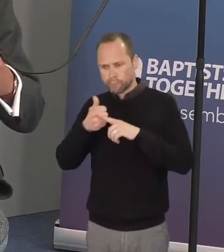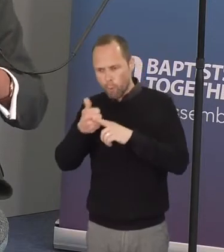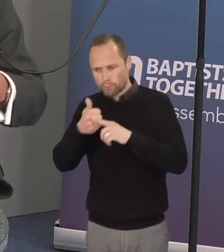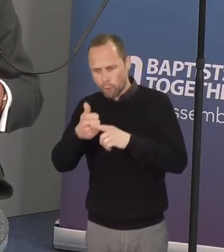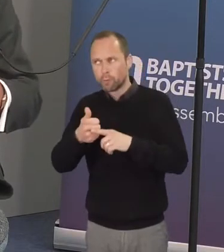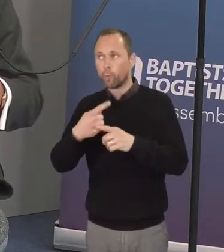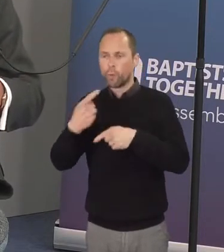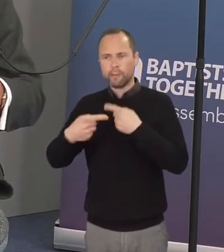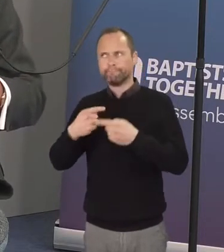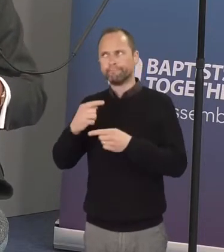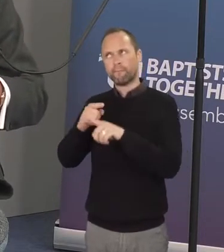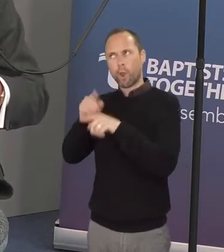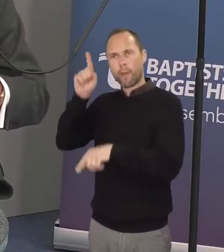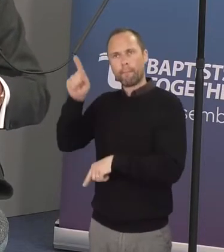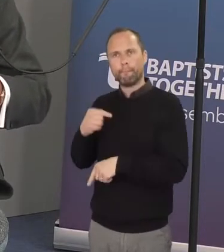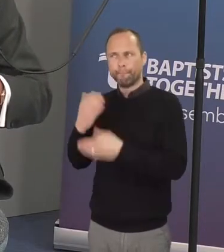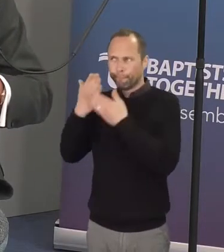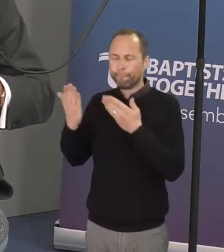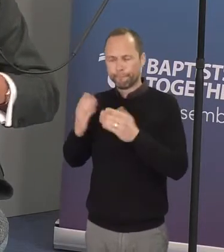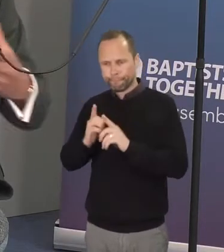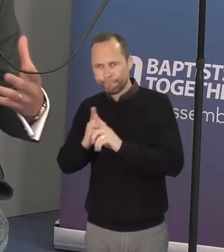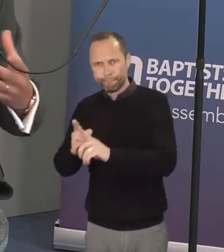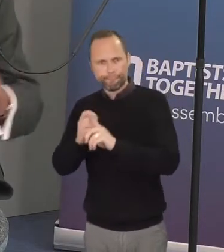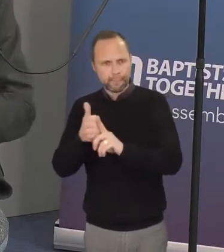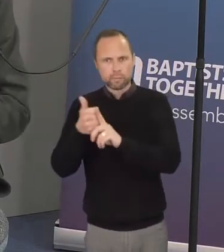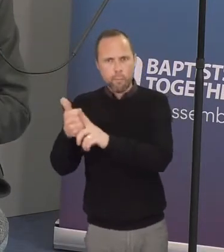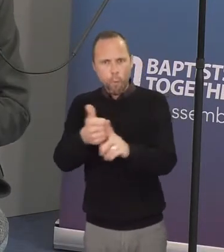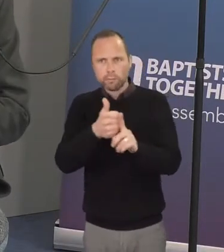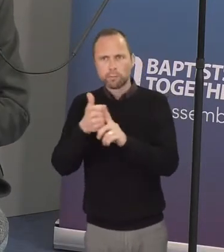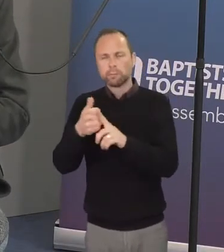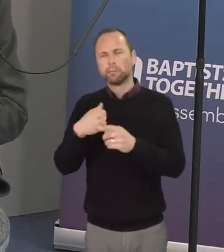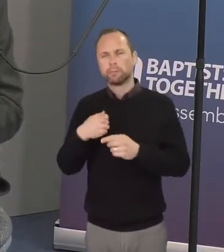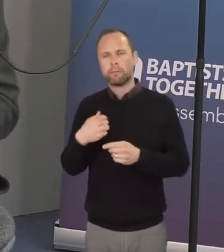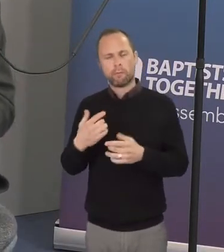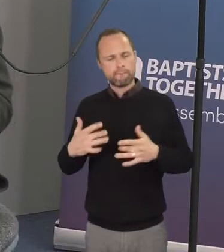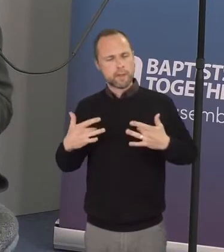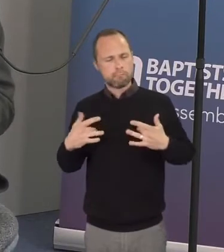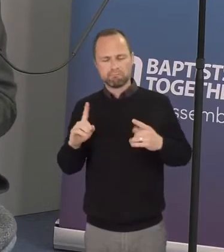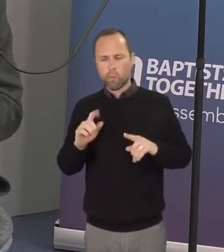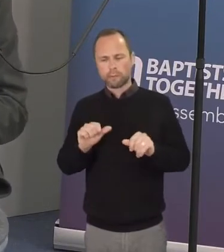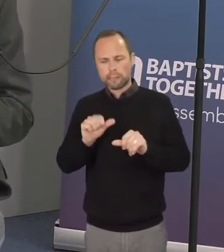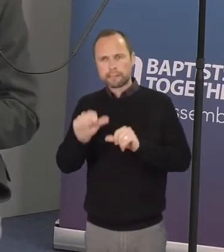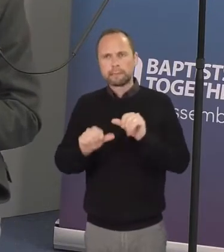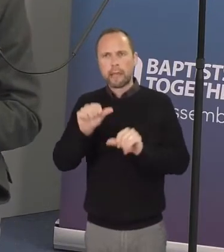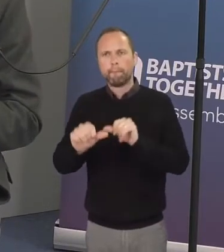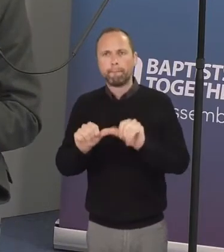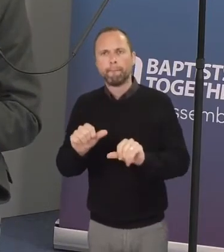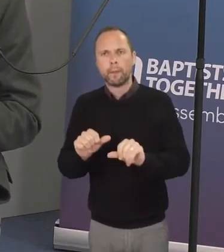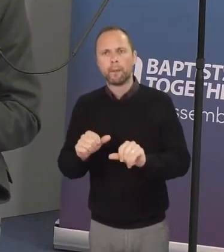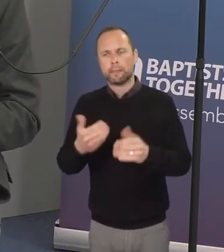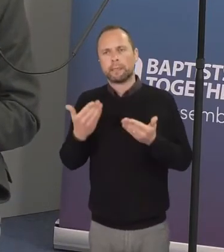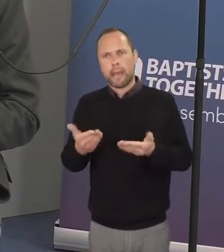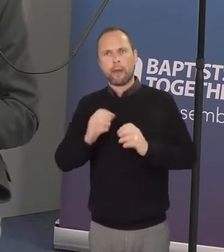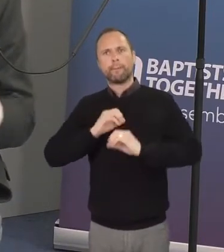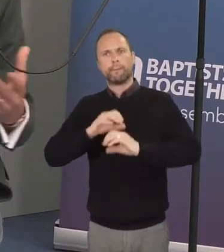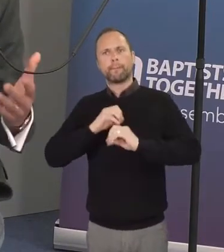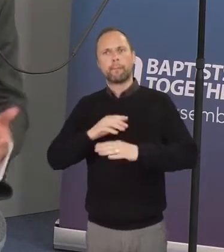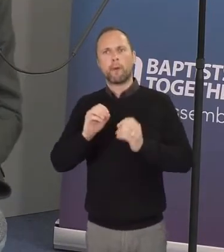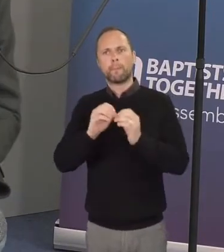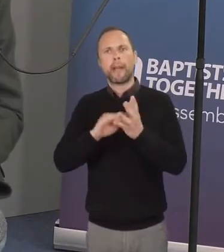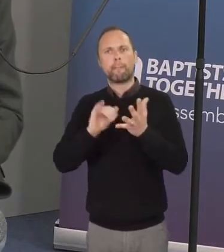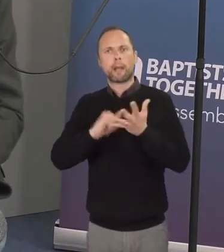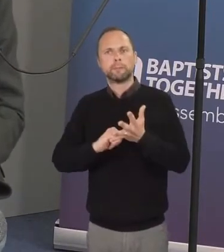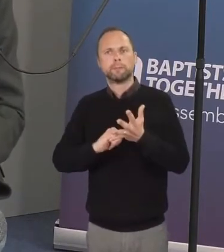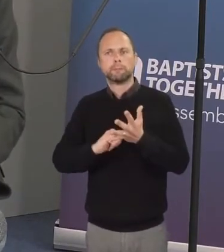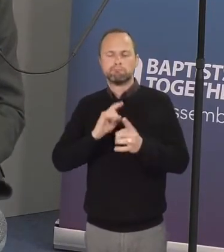close and we think about where God is leading us in the next steps, that's where we'll turn our attention to now. And it won't